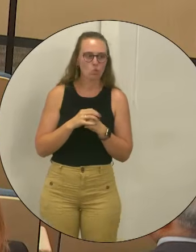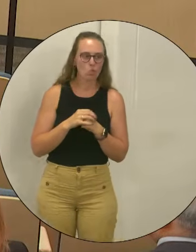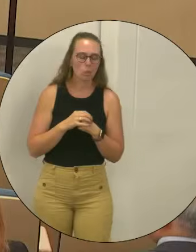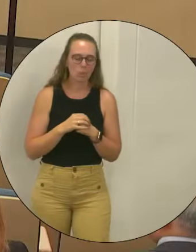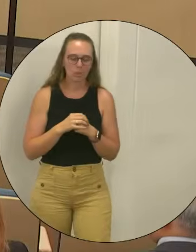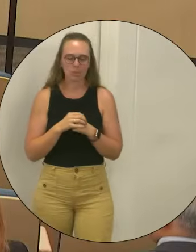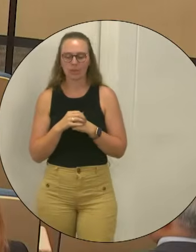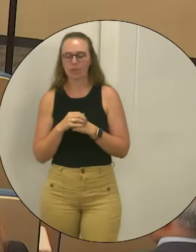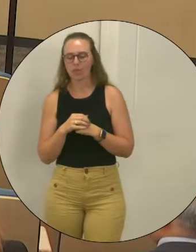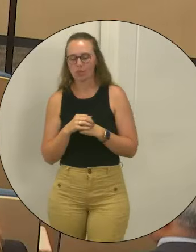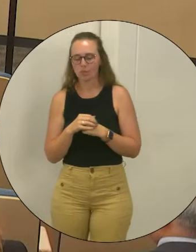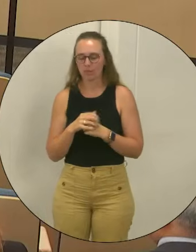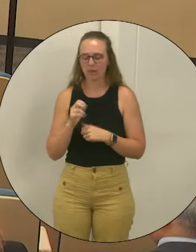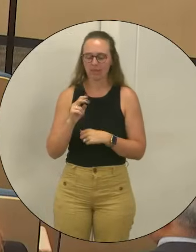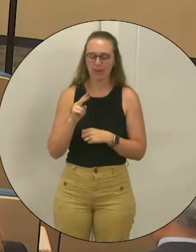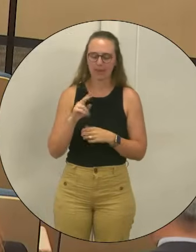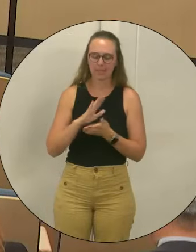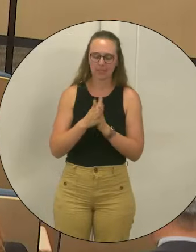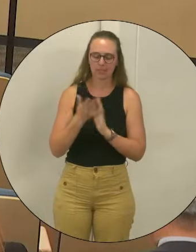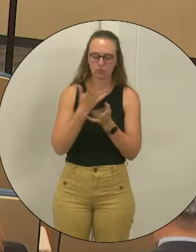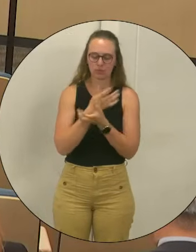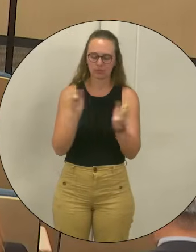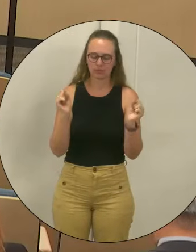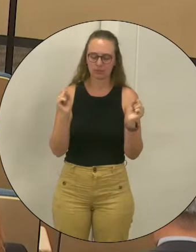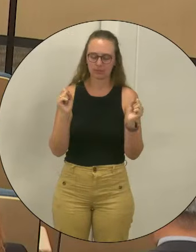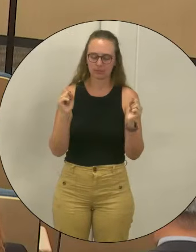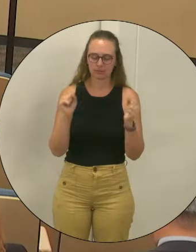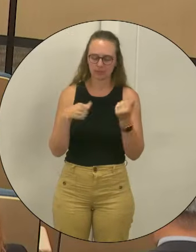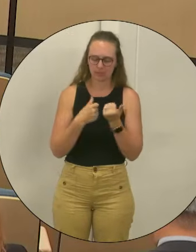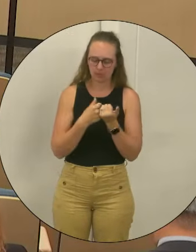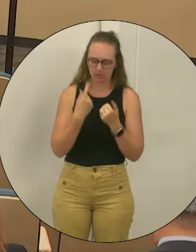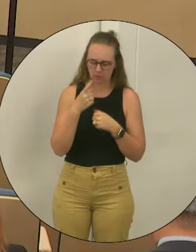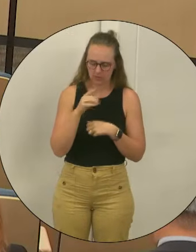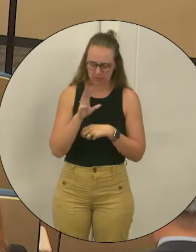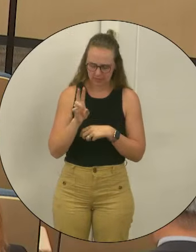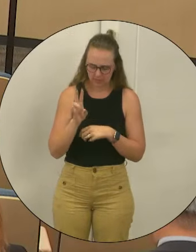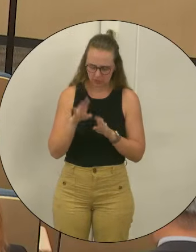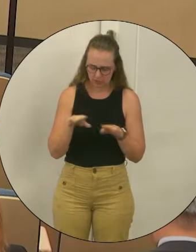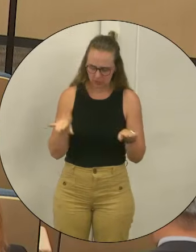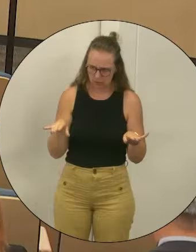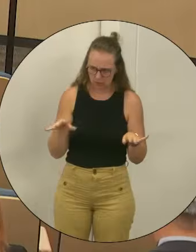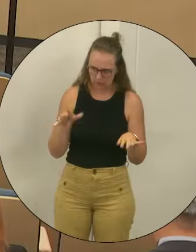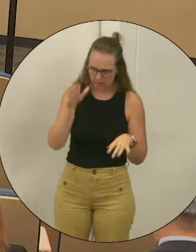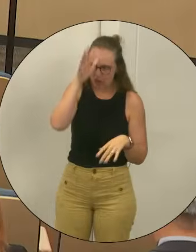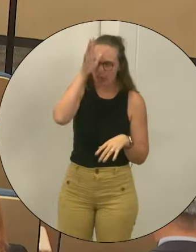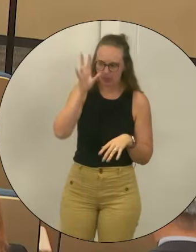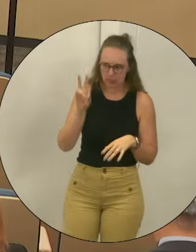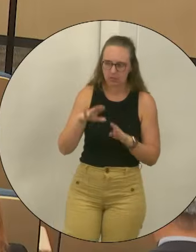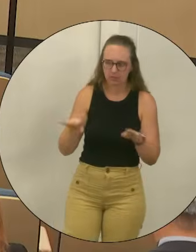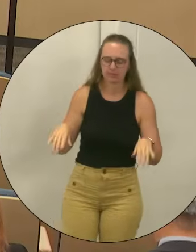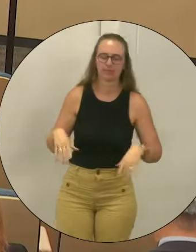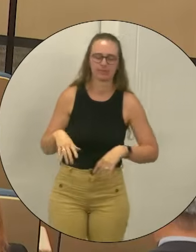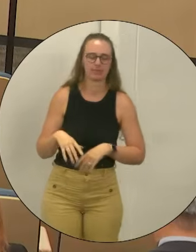David Gomez, for the record, Nevada Peace Alliance president, father of 7 children. You know,